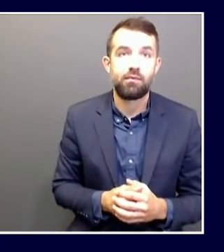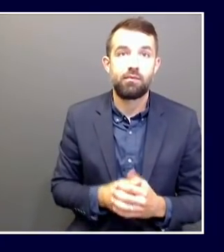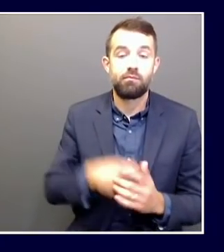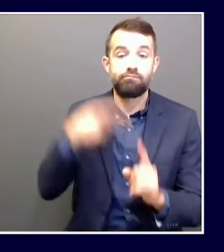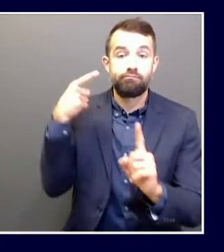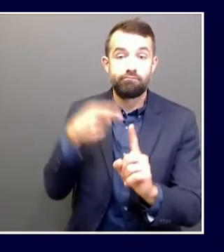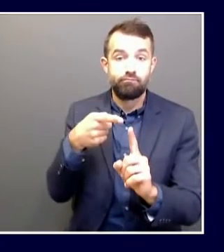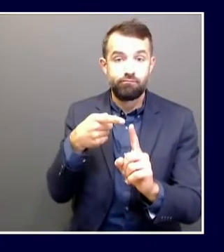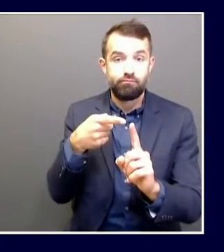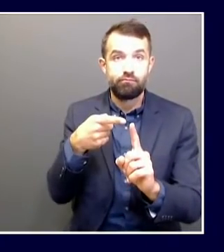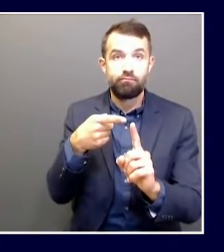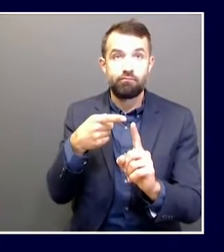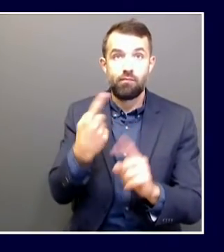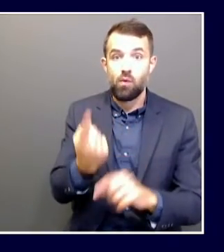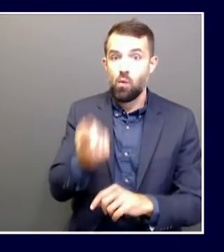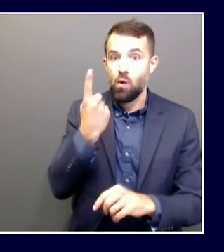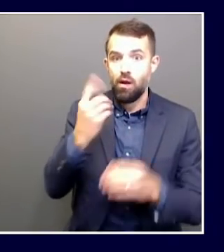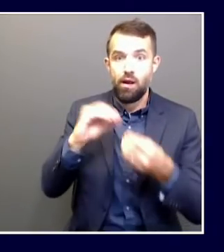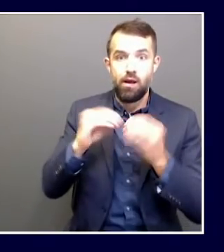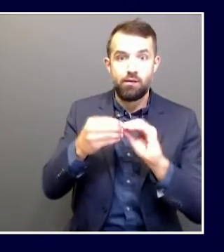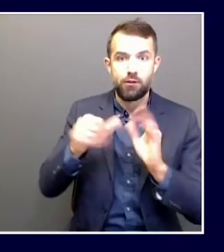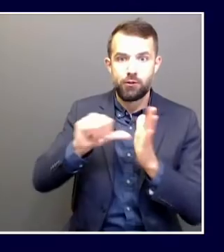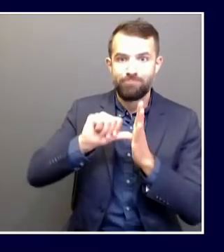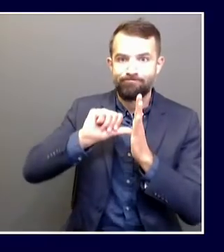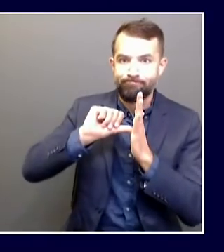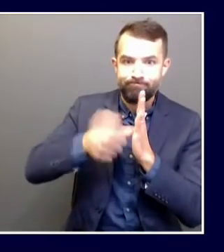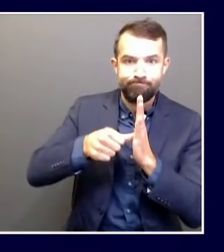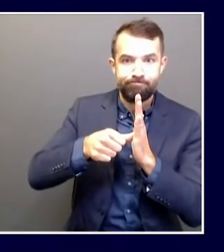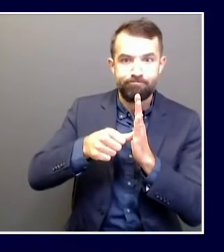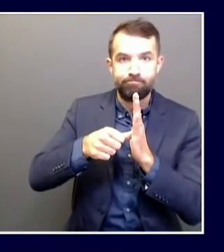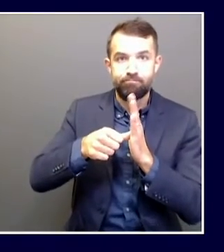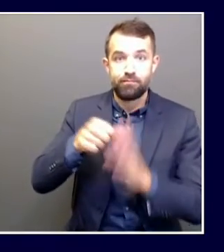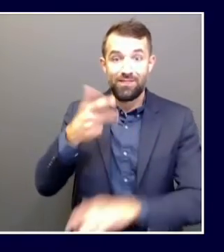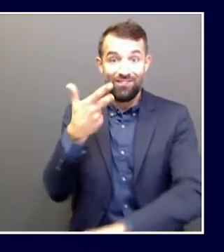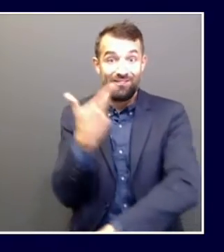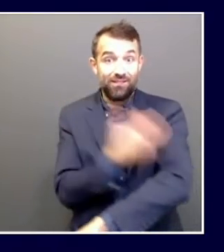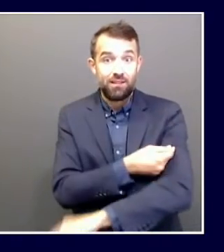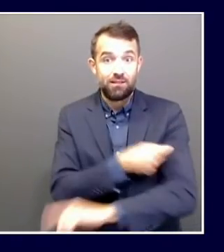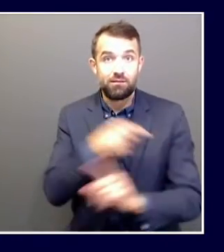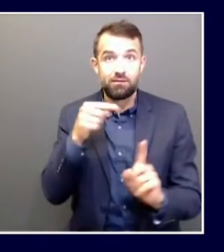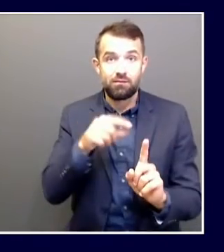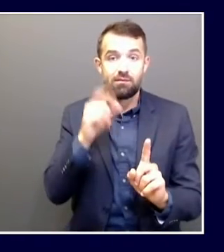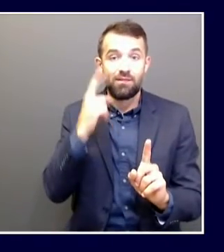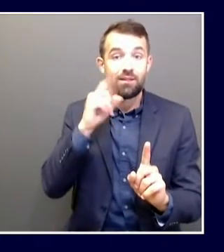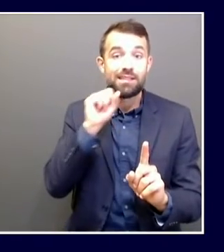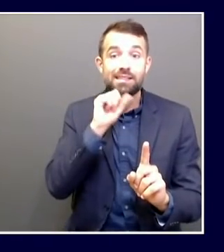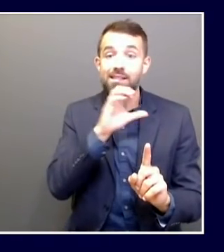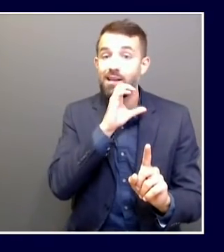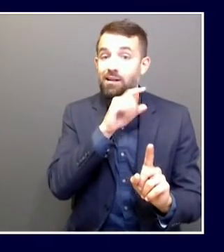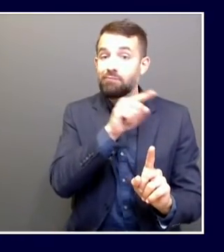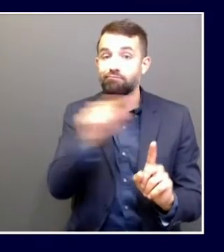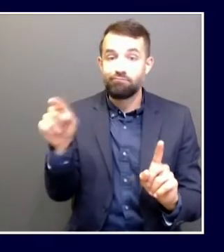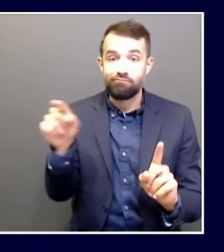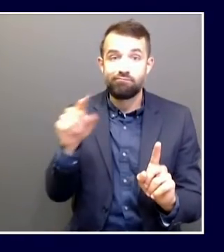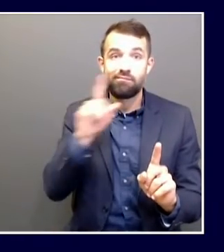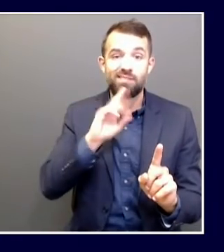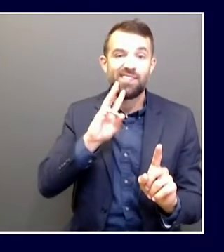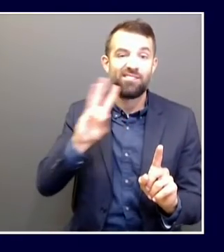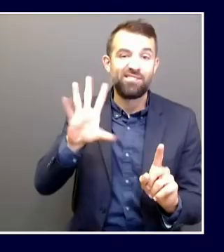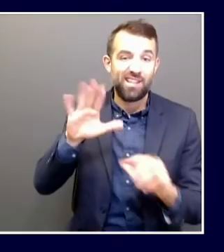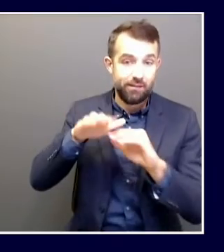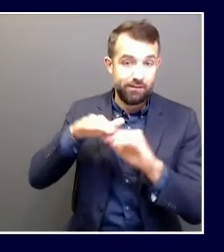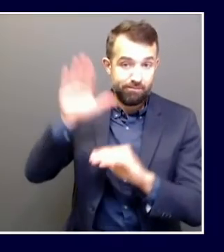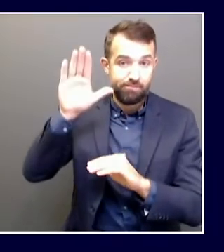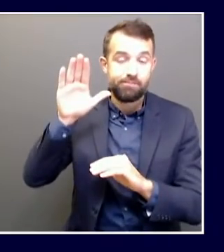doing on vaccinations for our elderly Mainers. Those, for example, who are 65 and over. Of